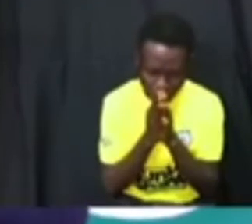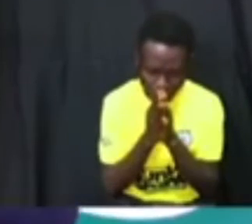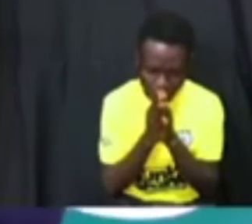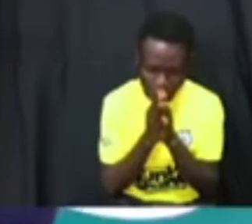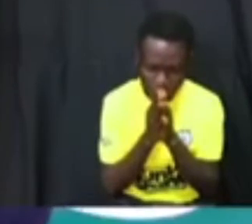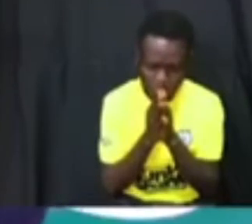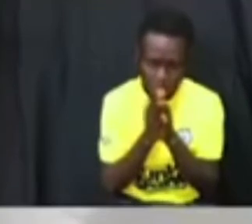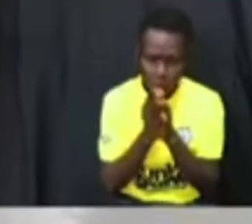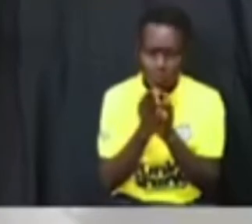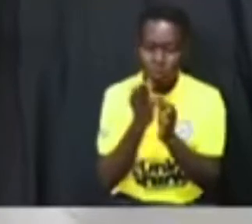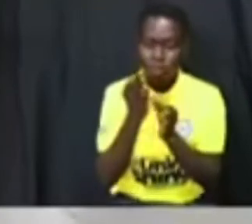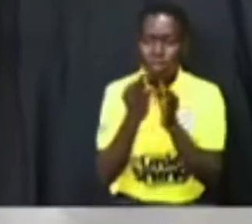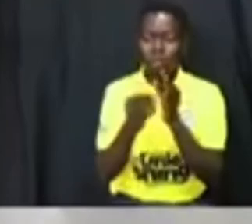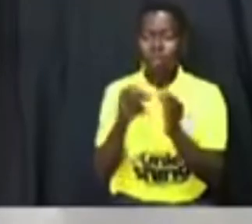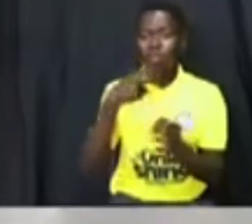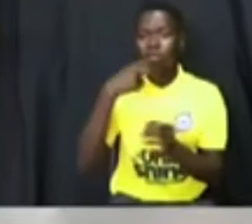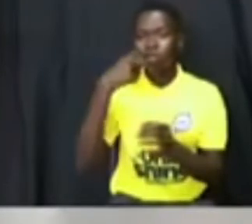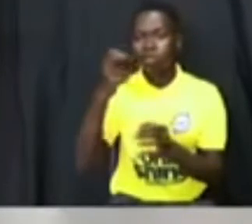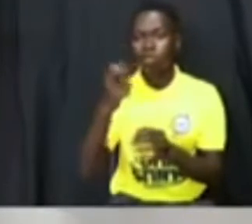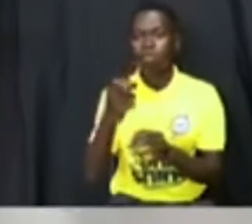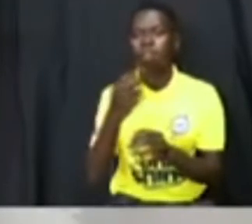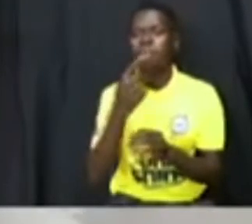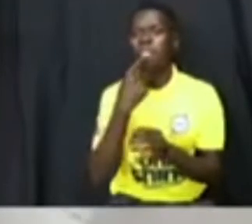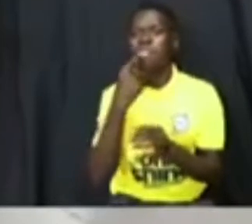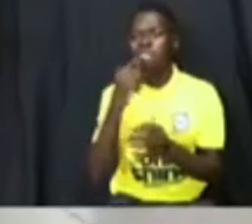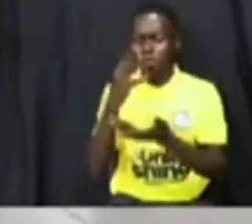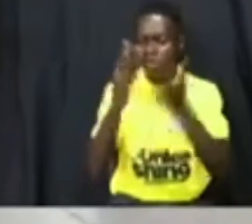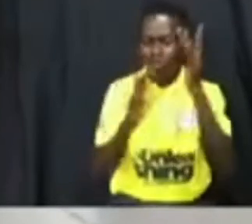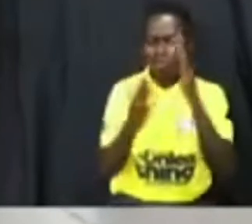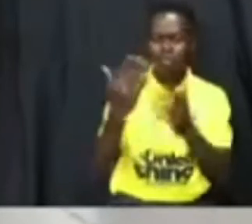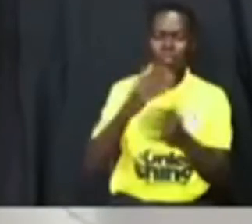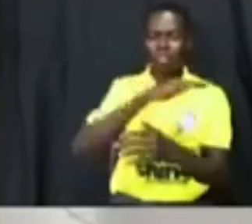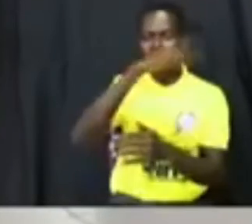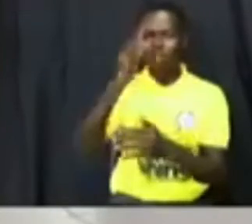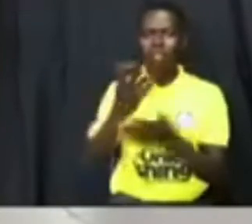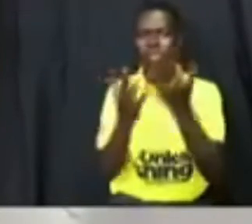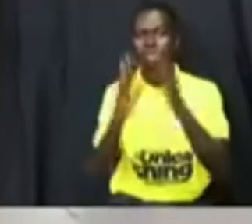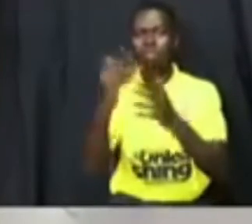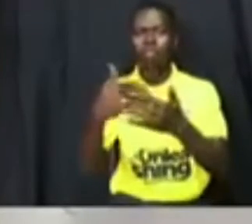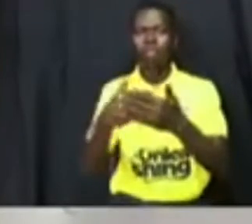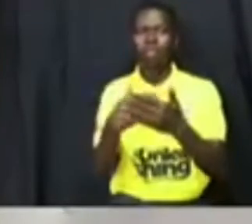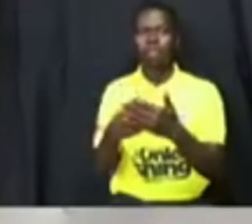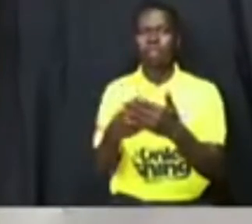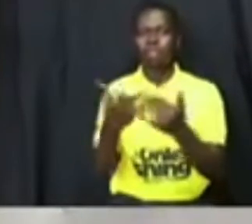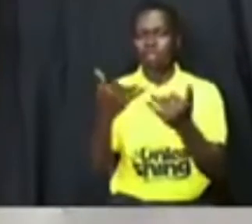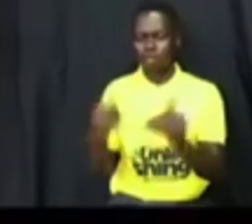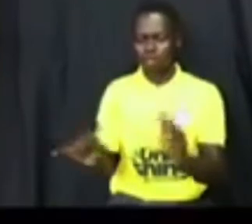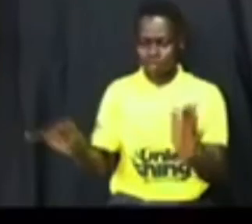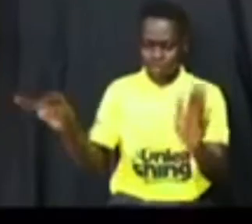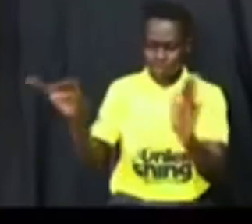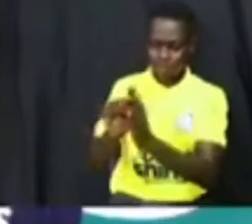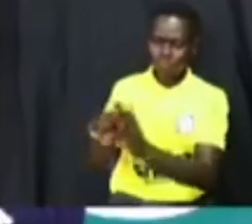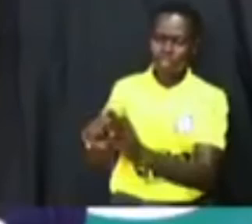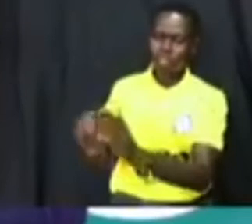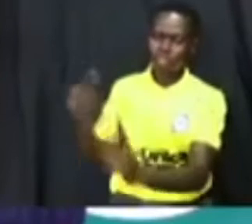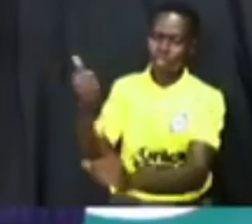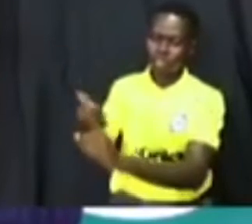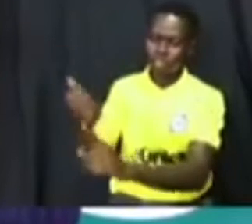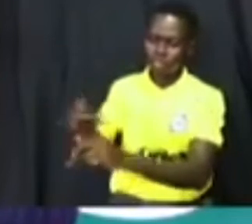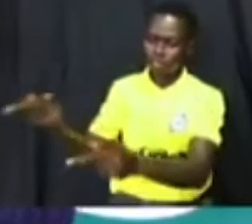spoken a language you've never spoken before. Just identify yourself to the leaders around at your center.